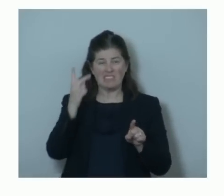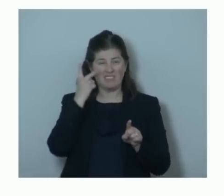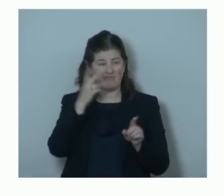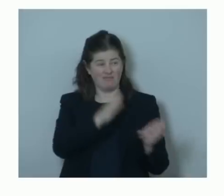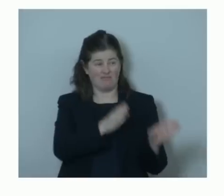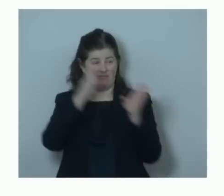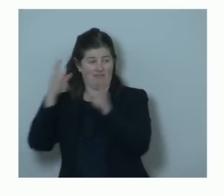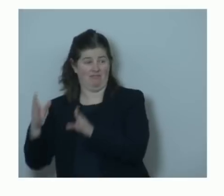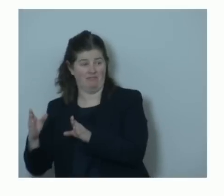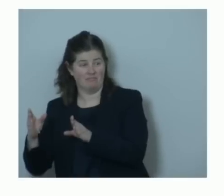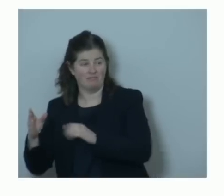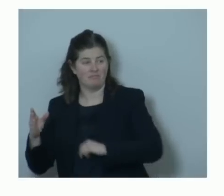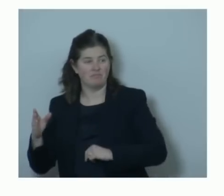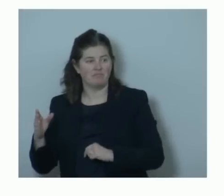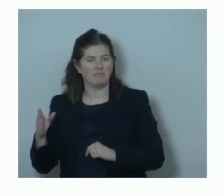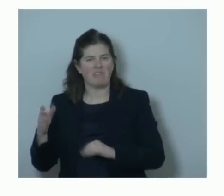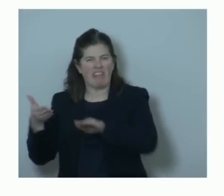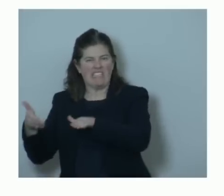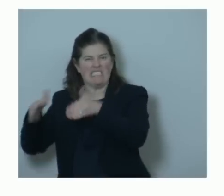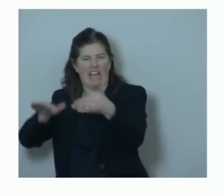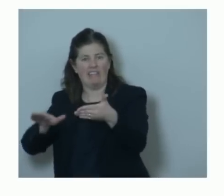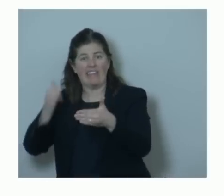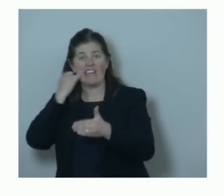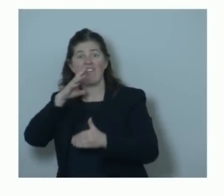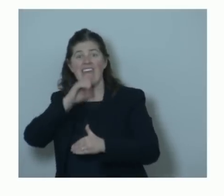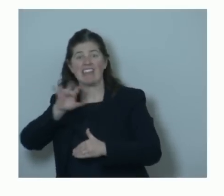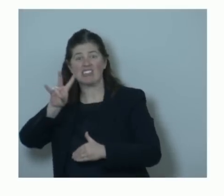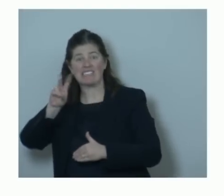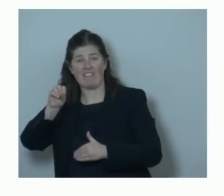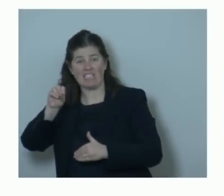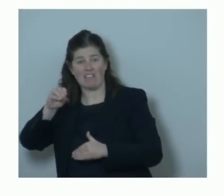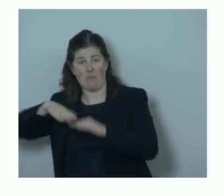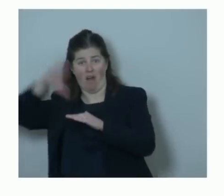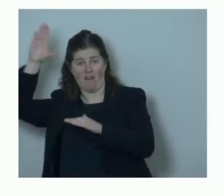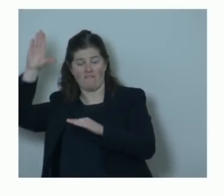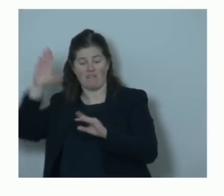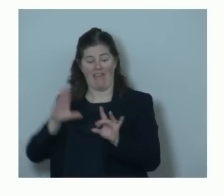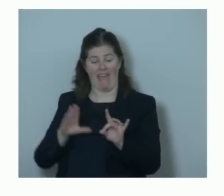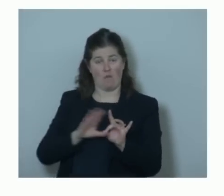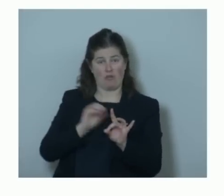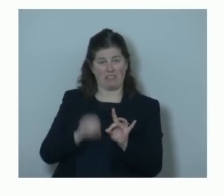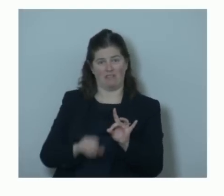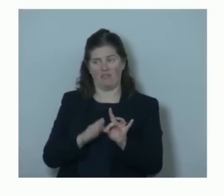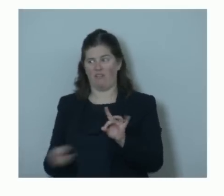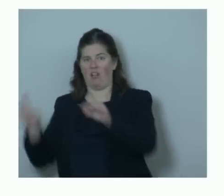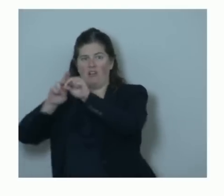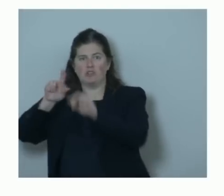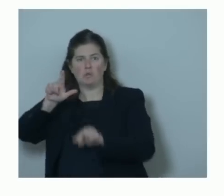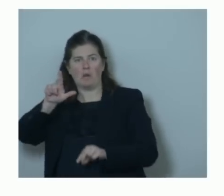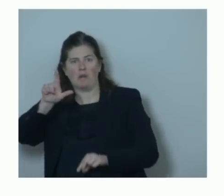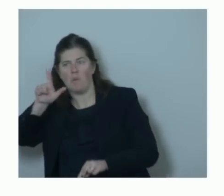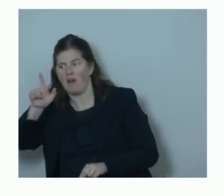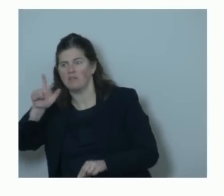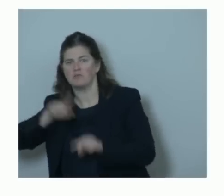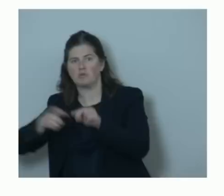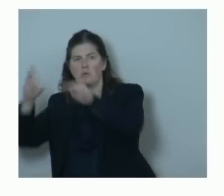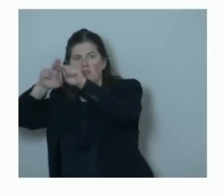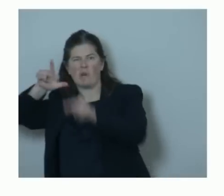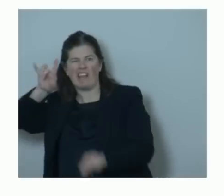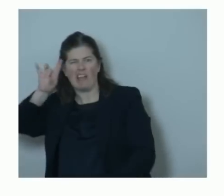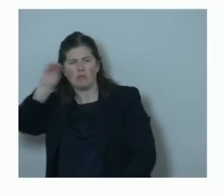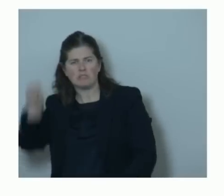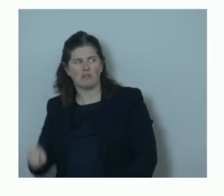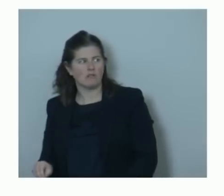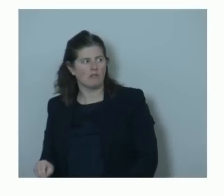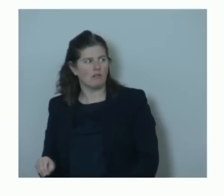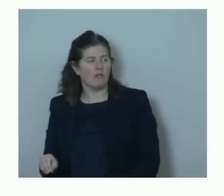rate, once you get 70 and above, goes from 8% to 21% to 28%. And none of